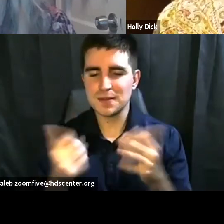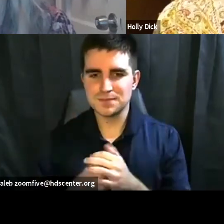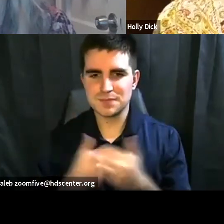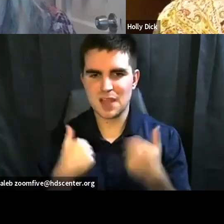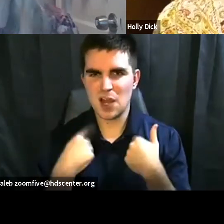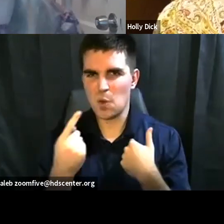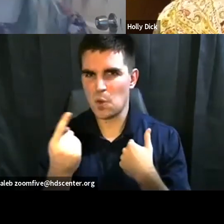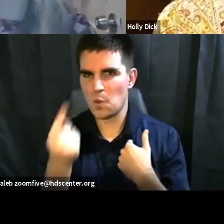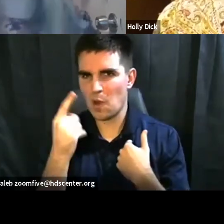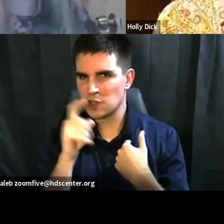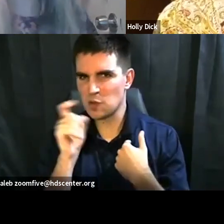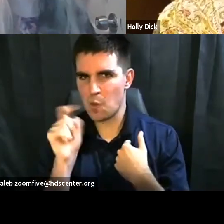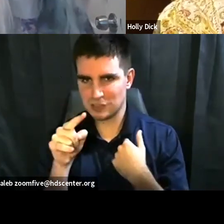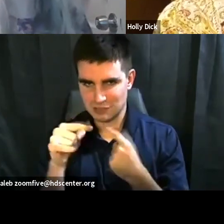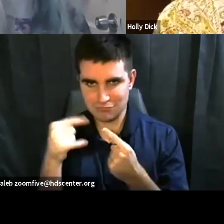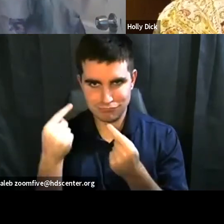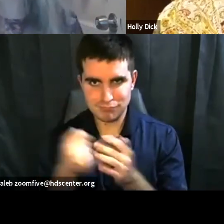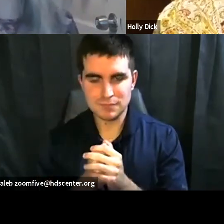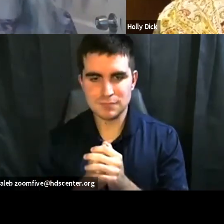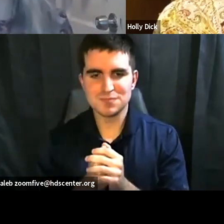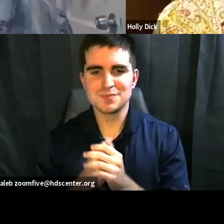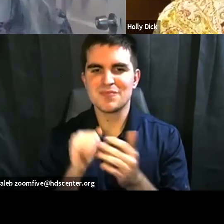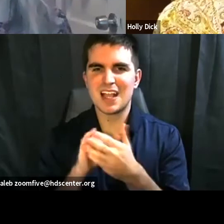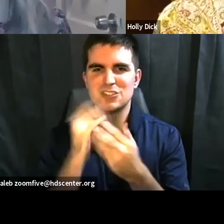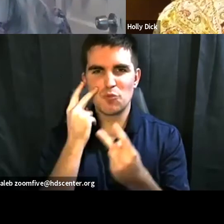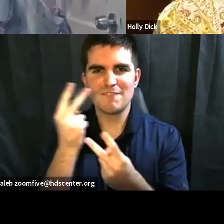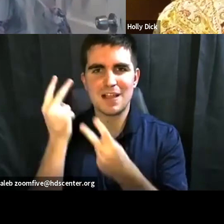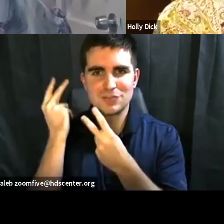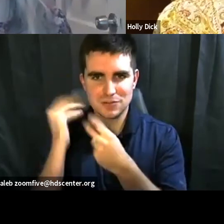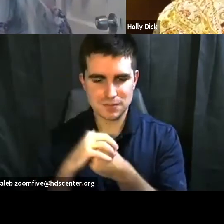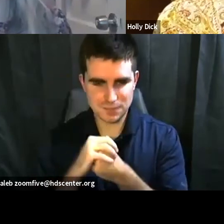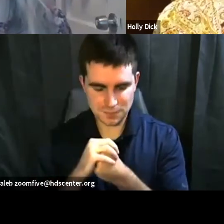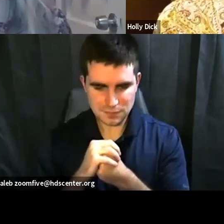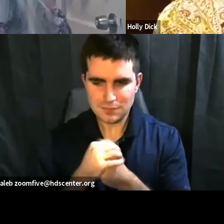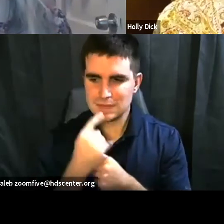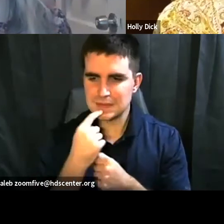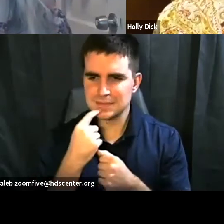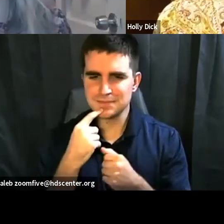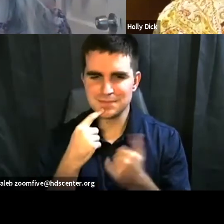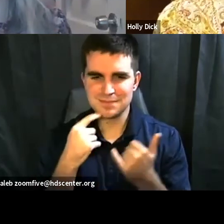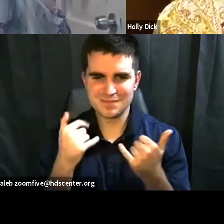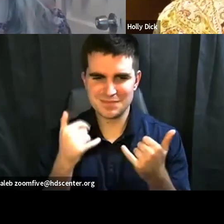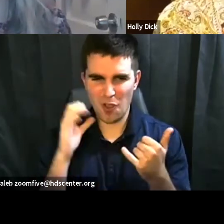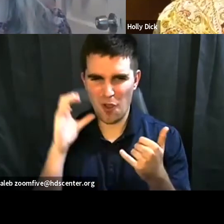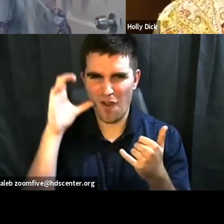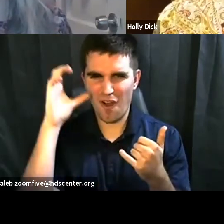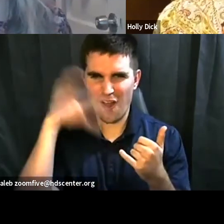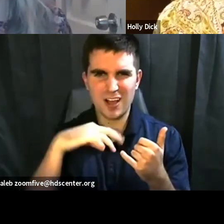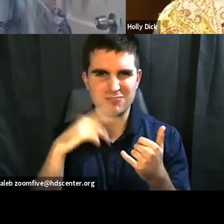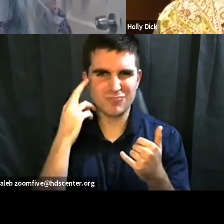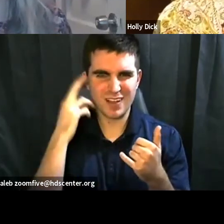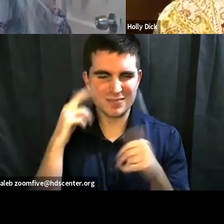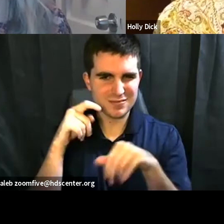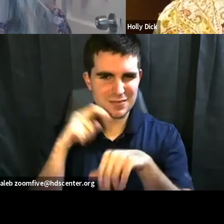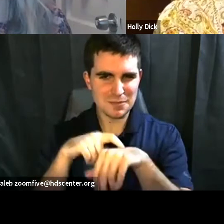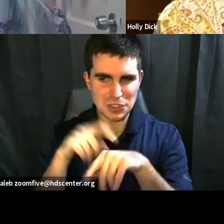person kind of pop something in that is a reflection that says, isn't it odd to realize that there was a time when you couldn't be sure